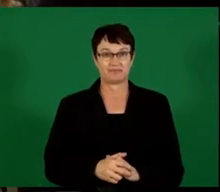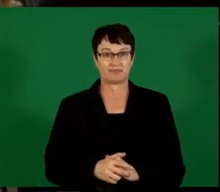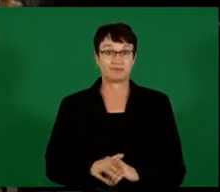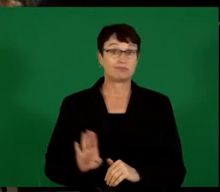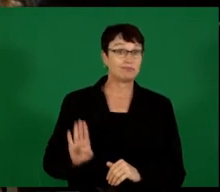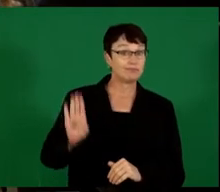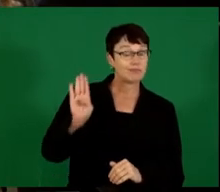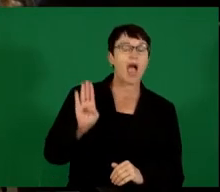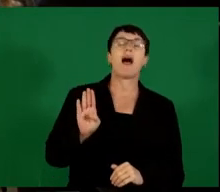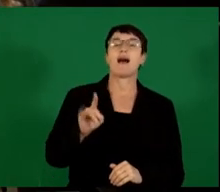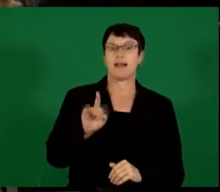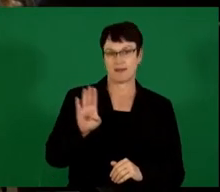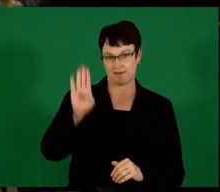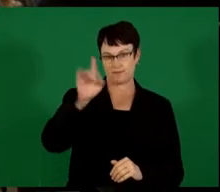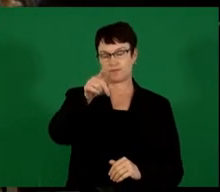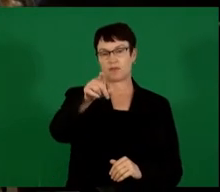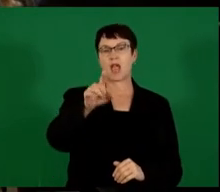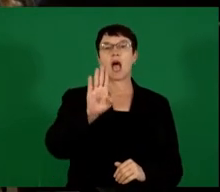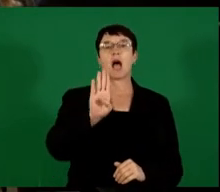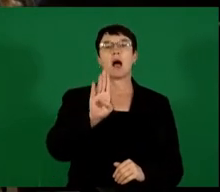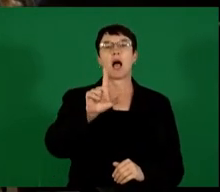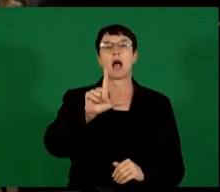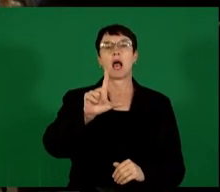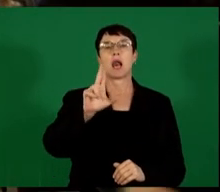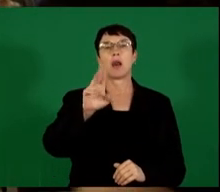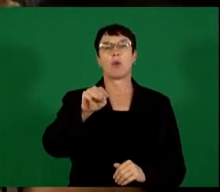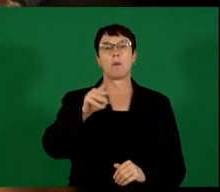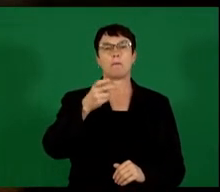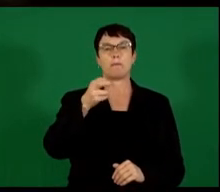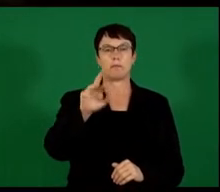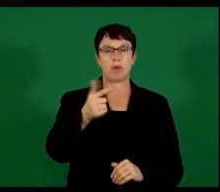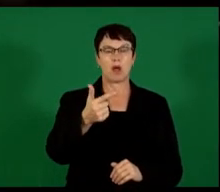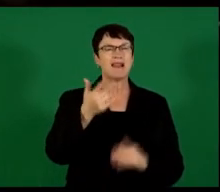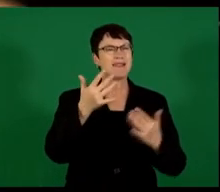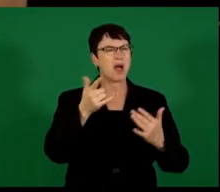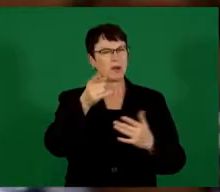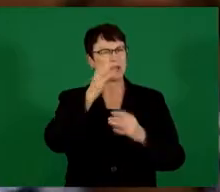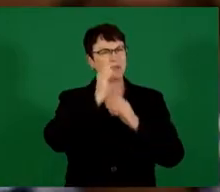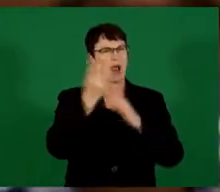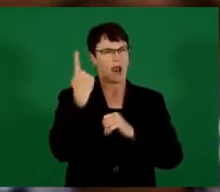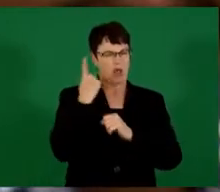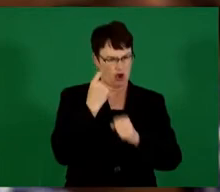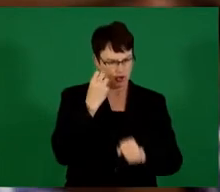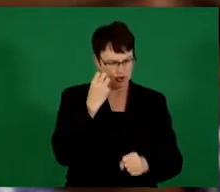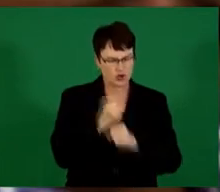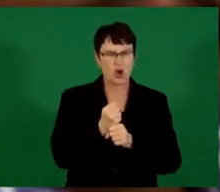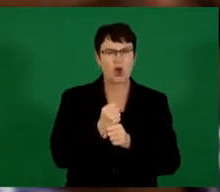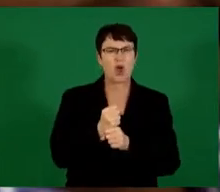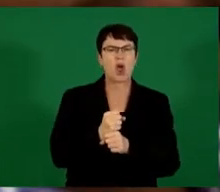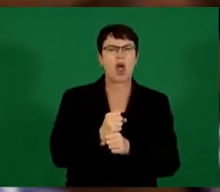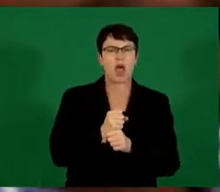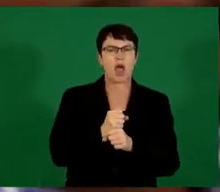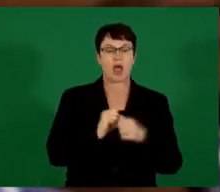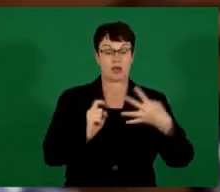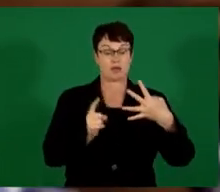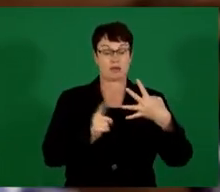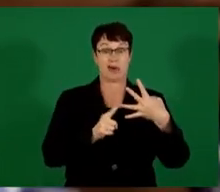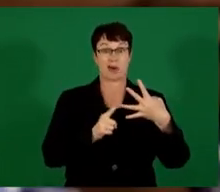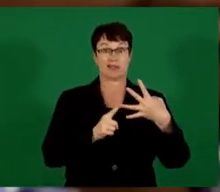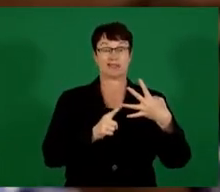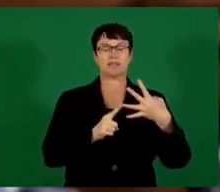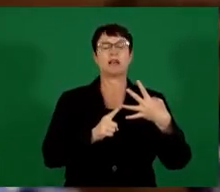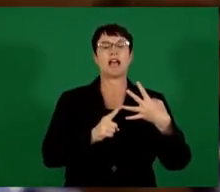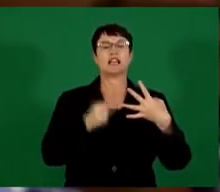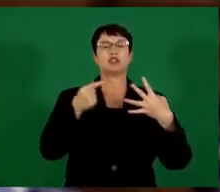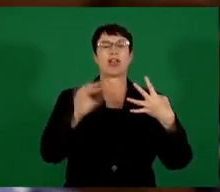Monique from Bloomberg. I wanted to know, for your 3Q GDP forecast last year, what is it that your data wasn't picking